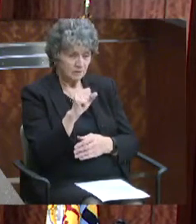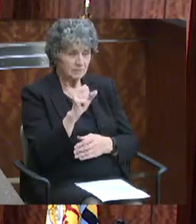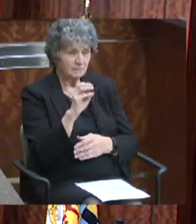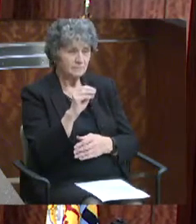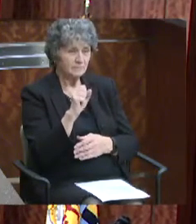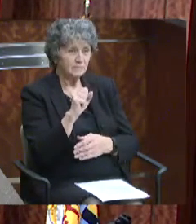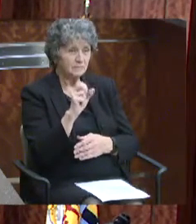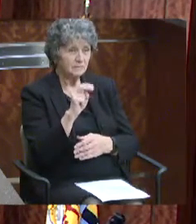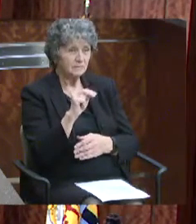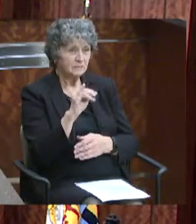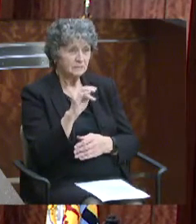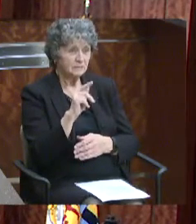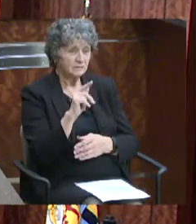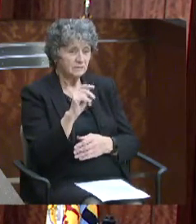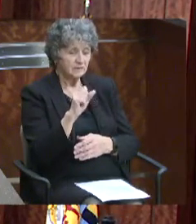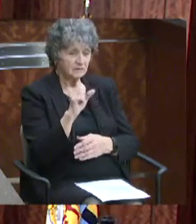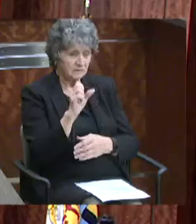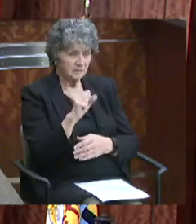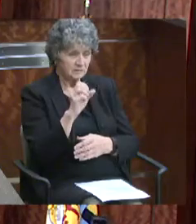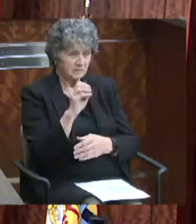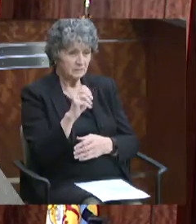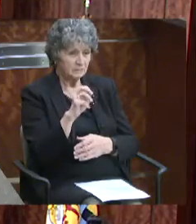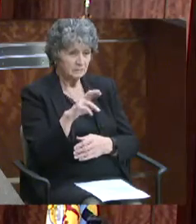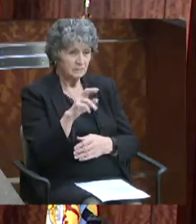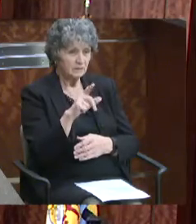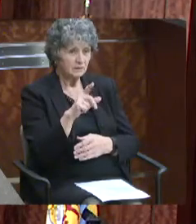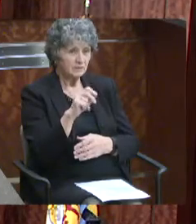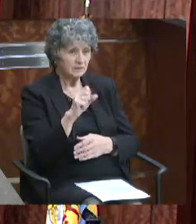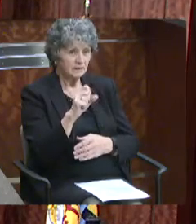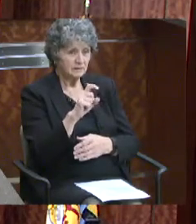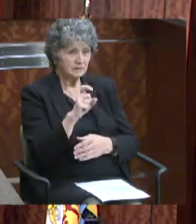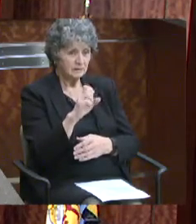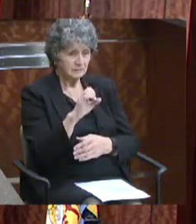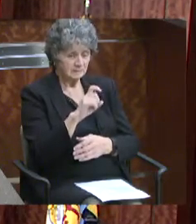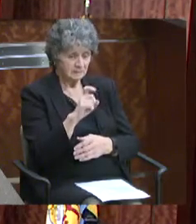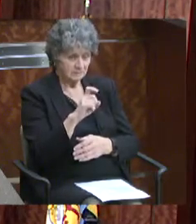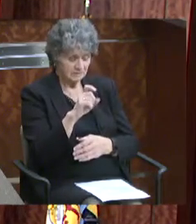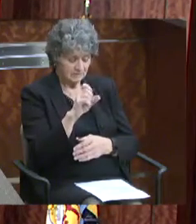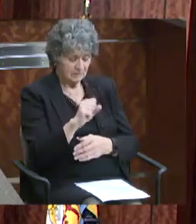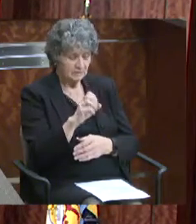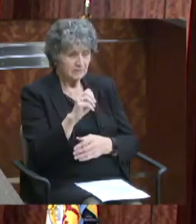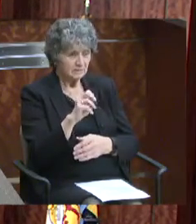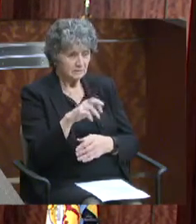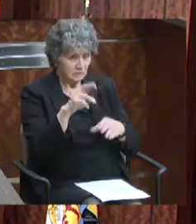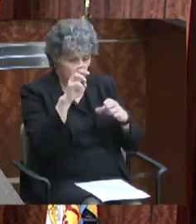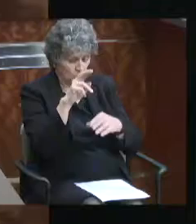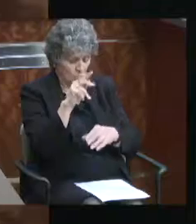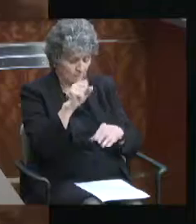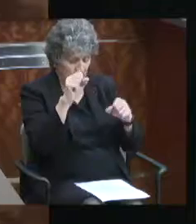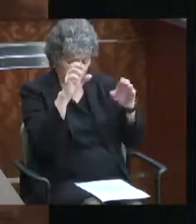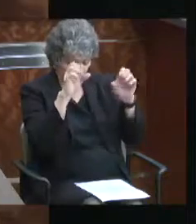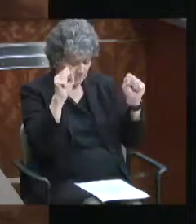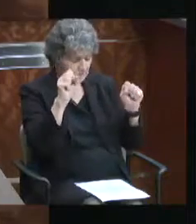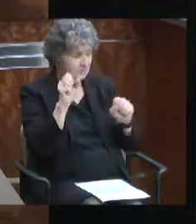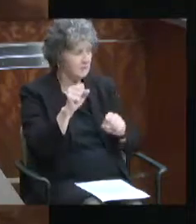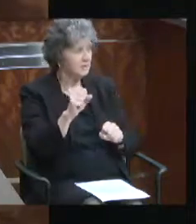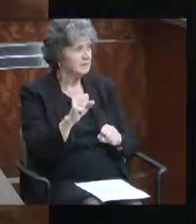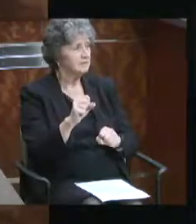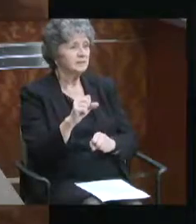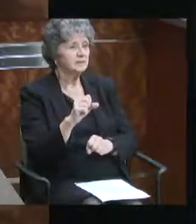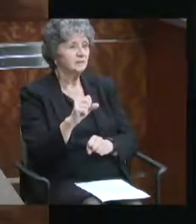Ms. Nicholas, Yes. Mr. Les, Yes. President Rex. Yes. Is there anything else to come before the council tonight?